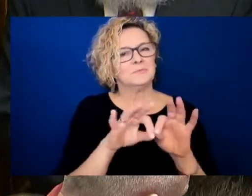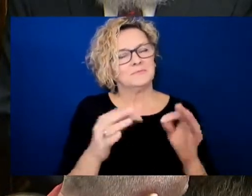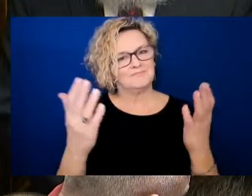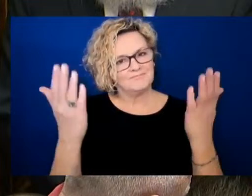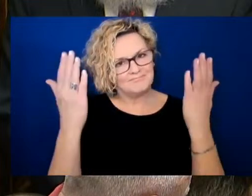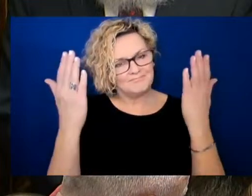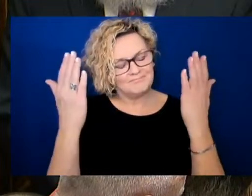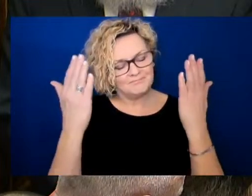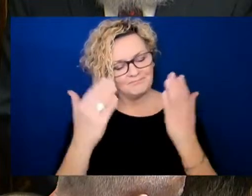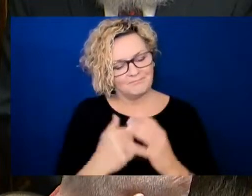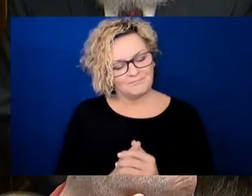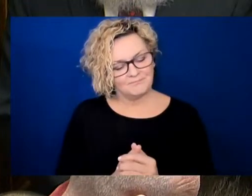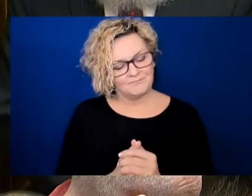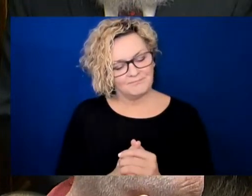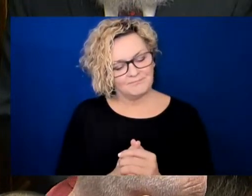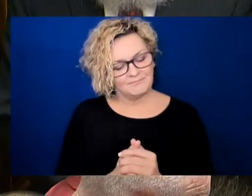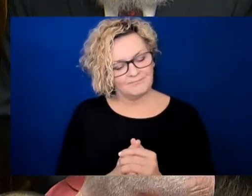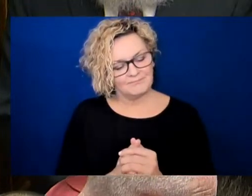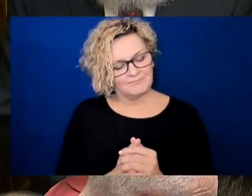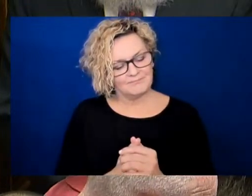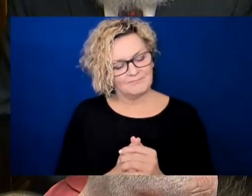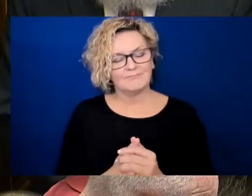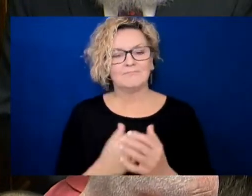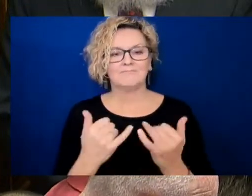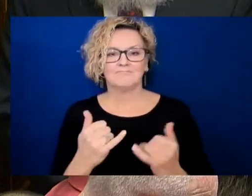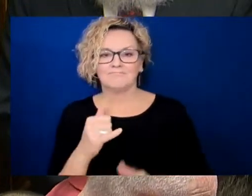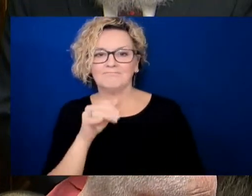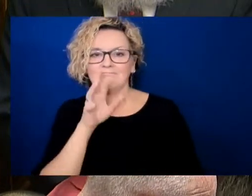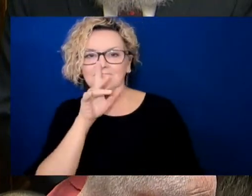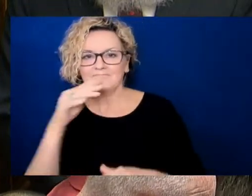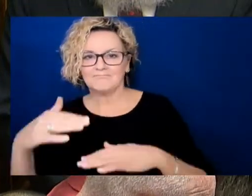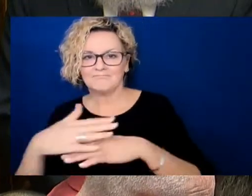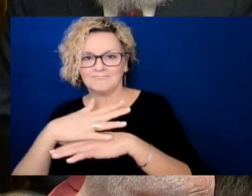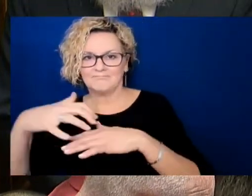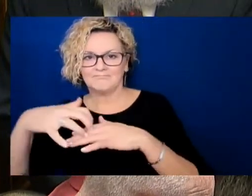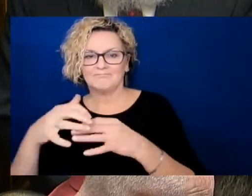men, Jail namet in the squile.